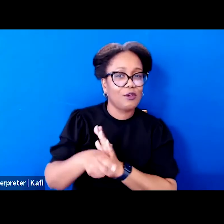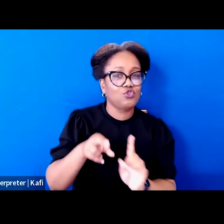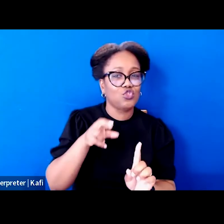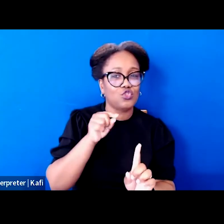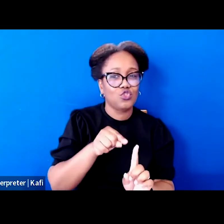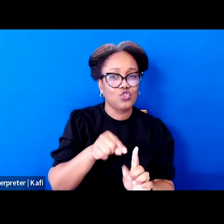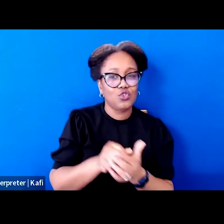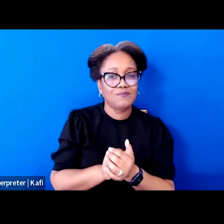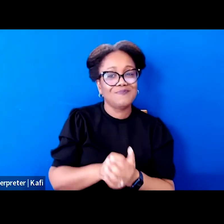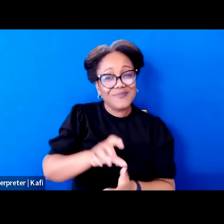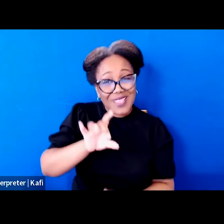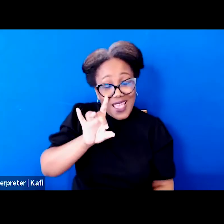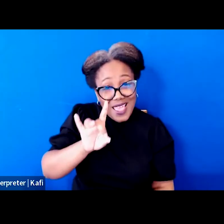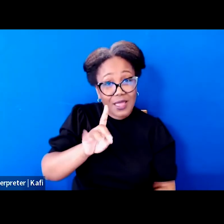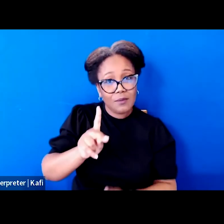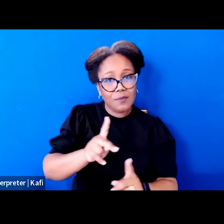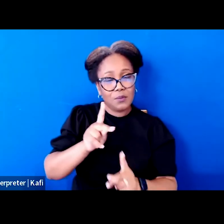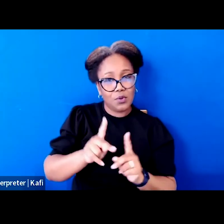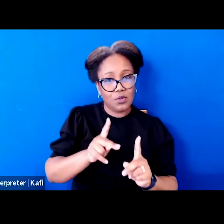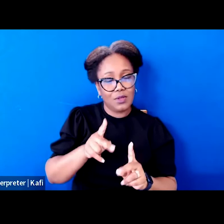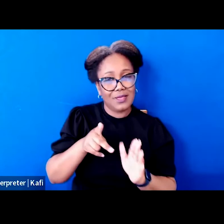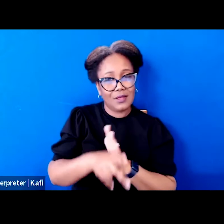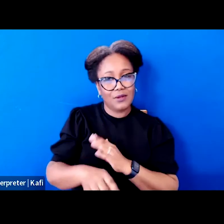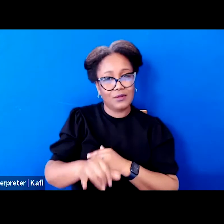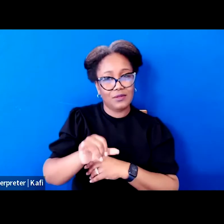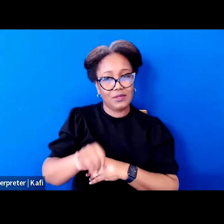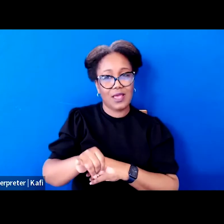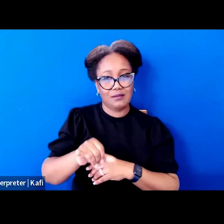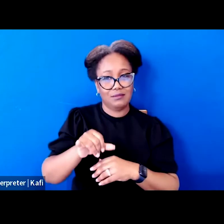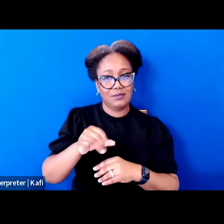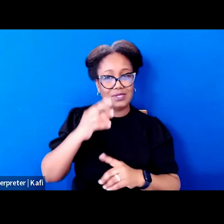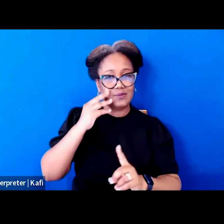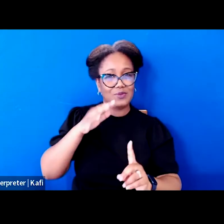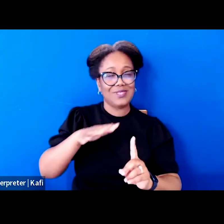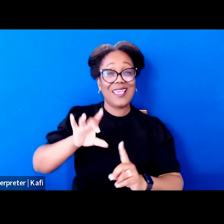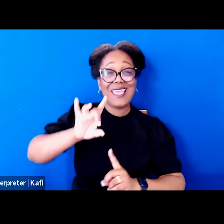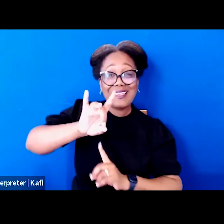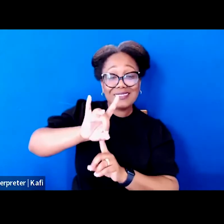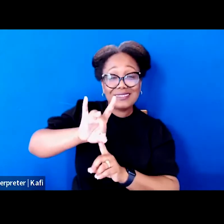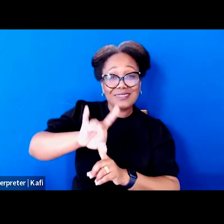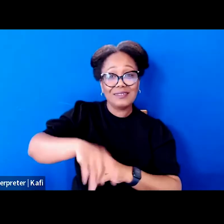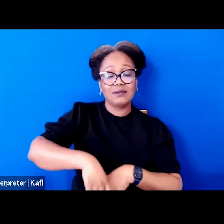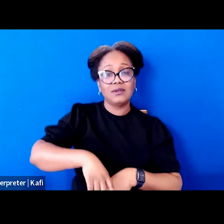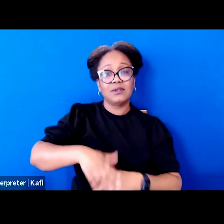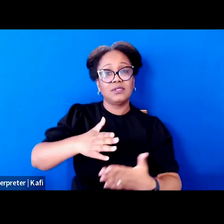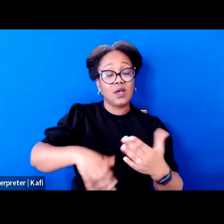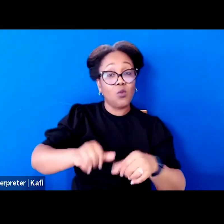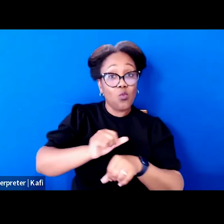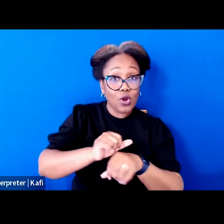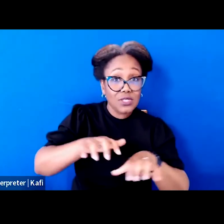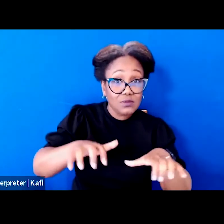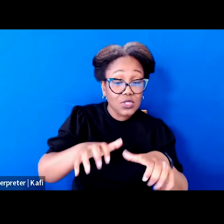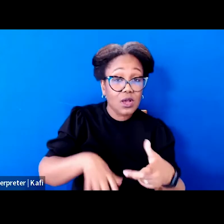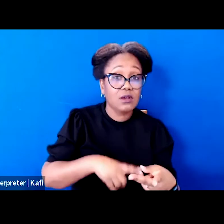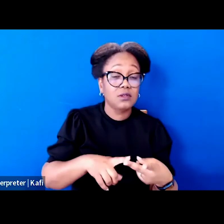They were massage workers. They worked at the front desk. Some were sex workers. And I think that's